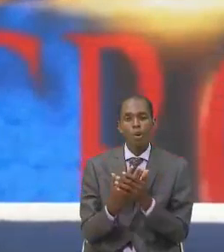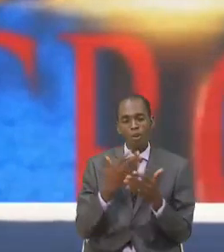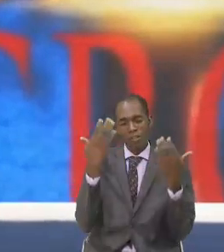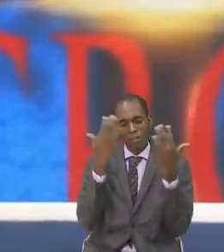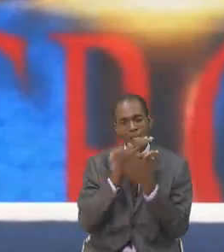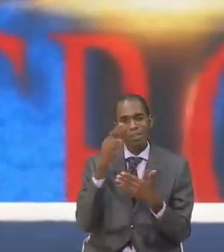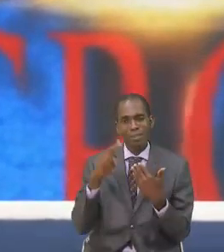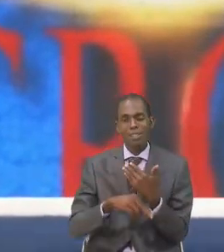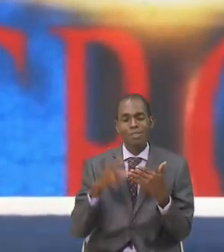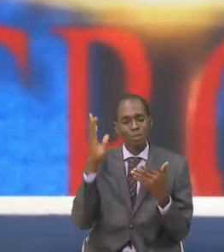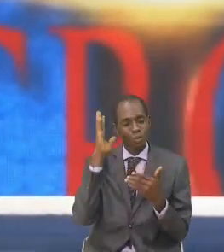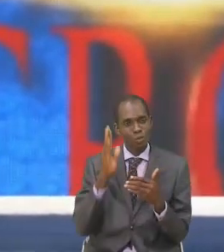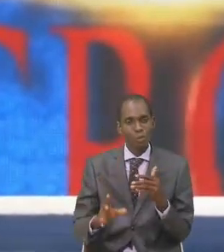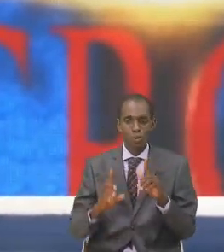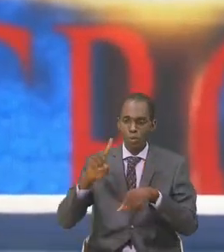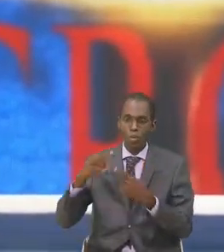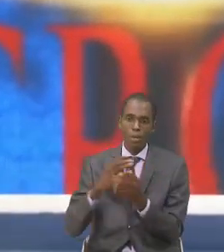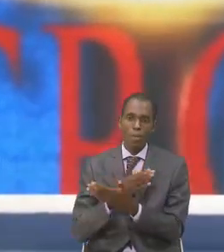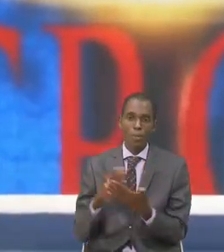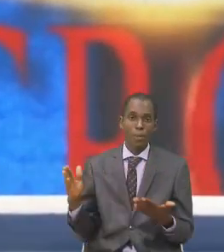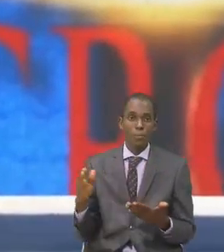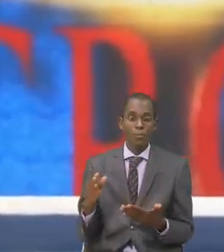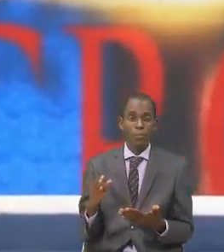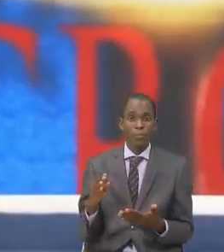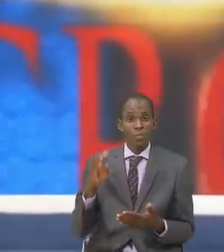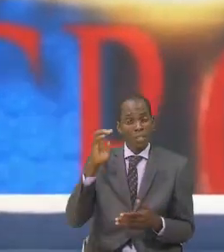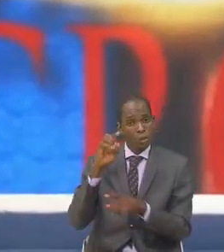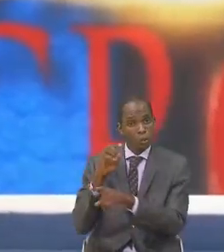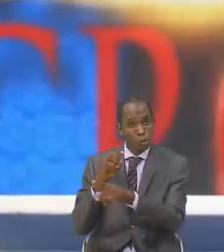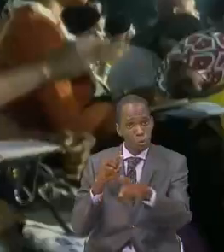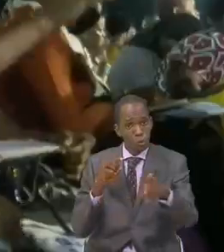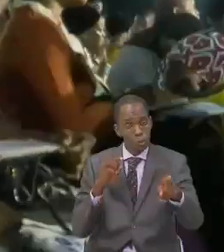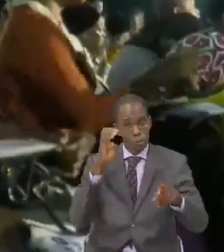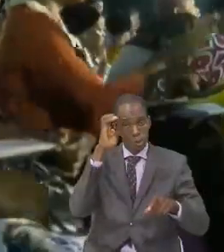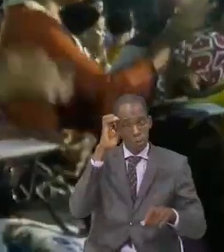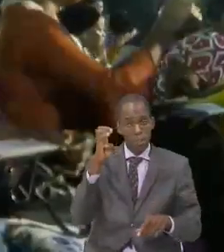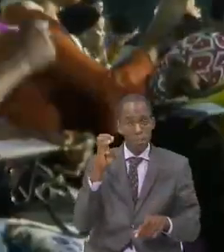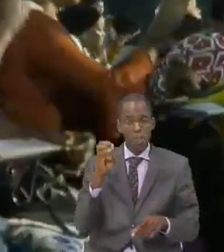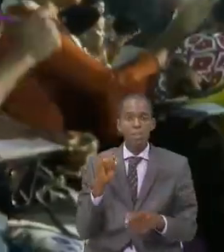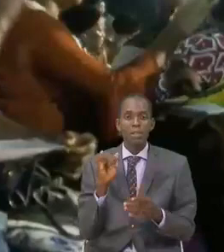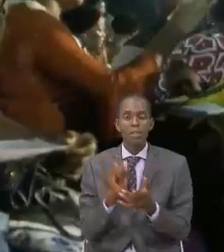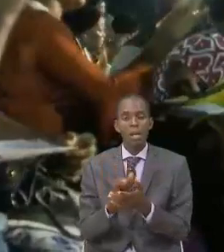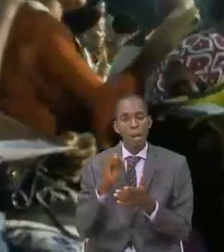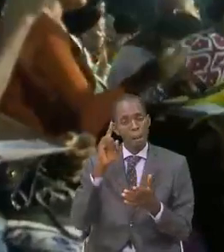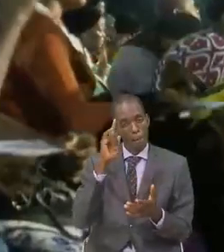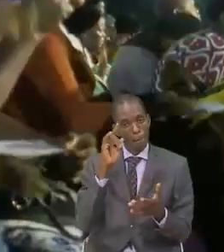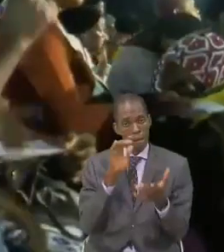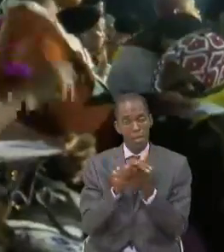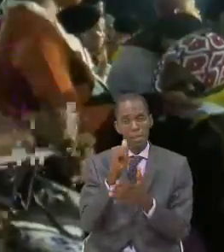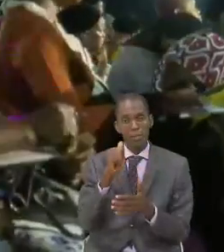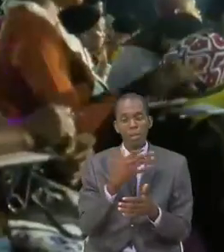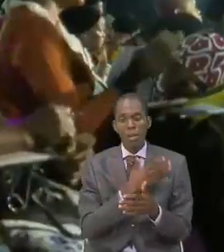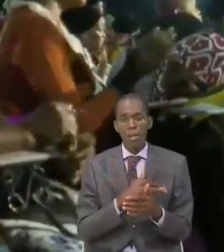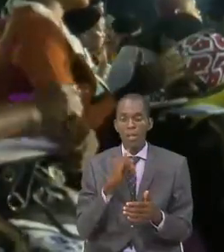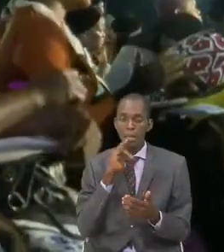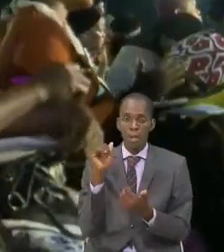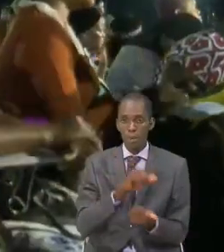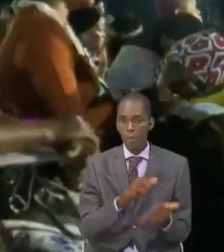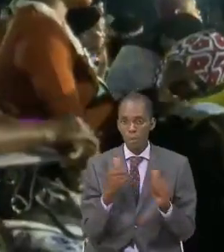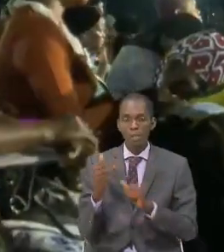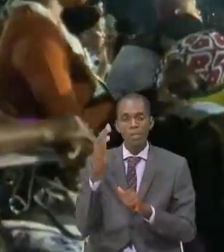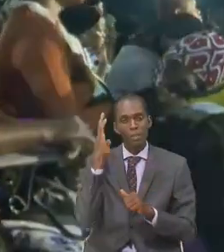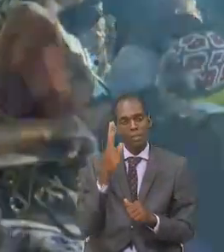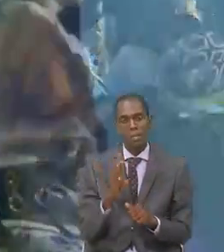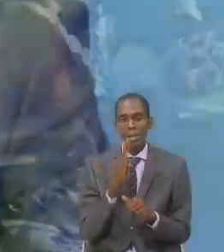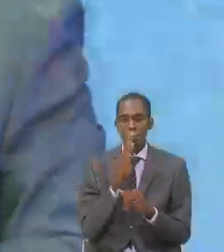the light comes in, all your darkness will vanish away. He that believeth and